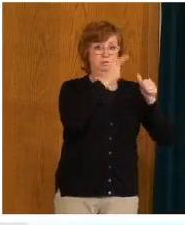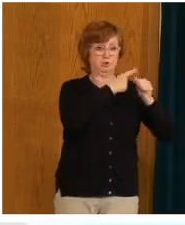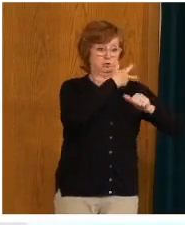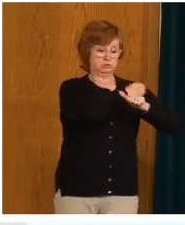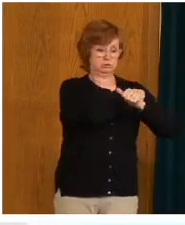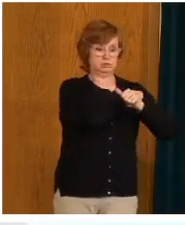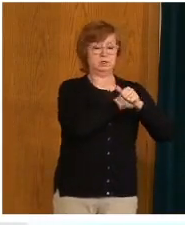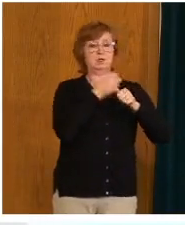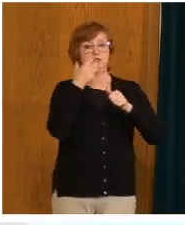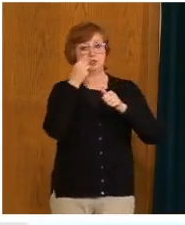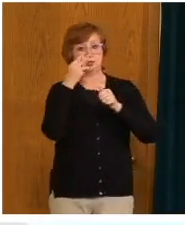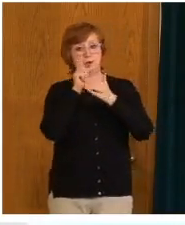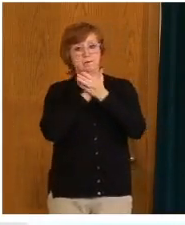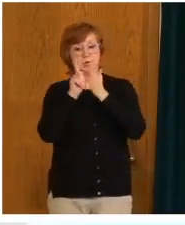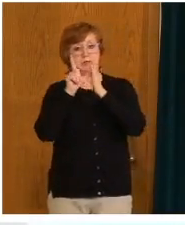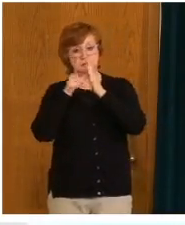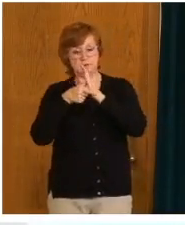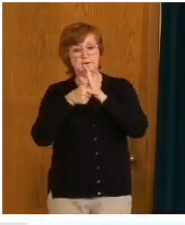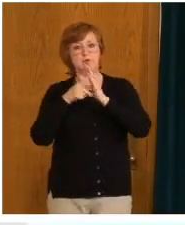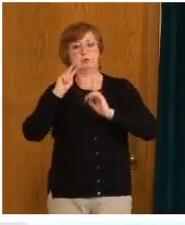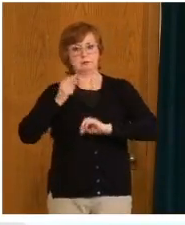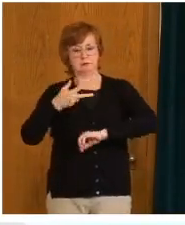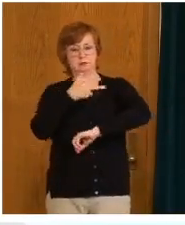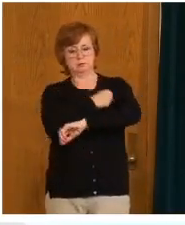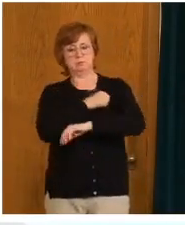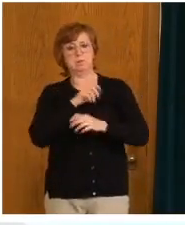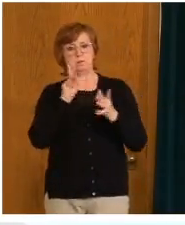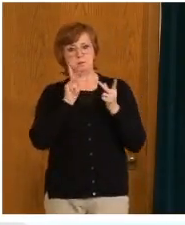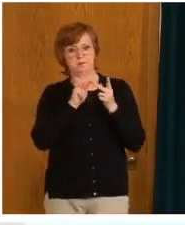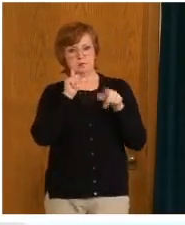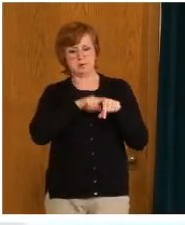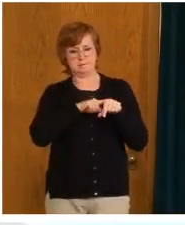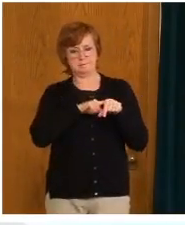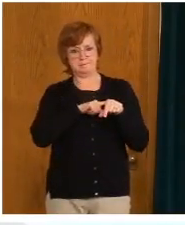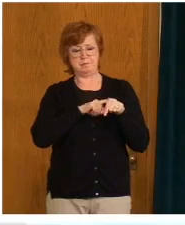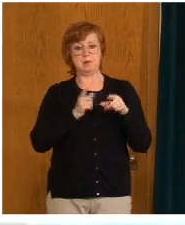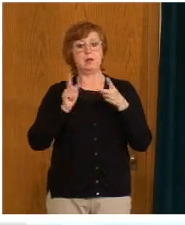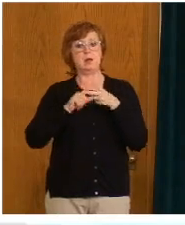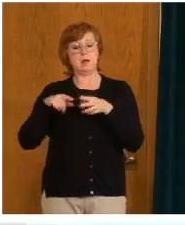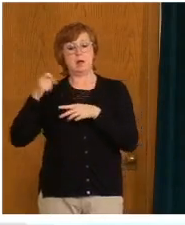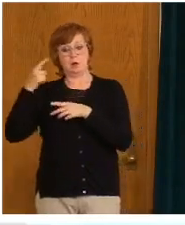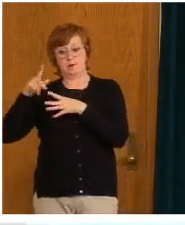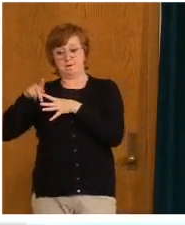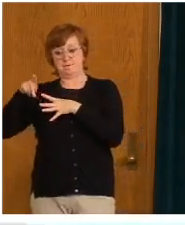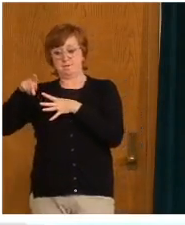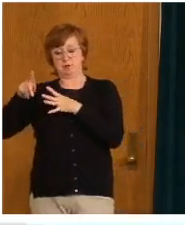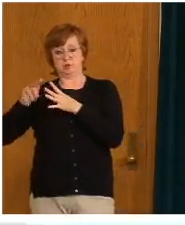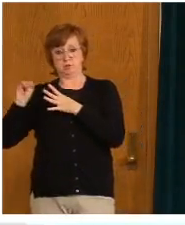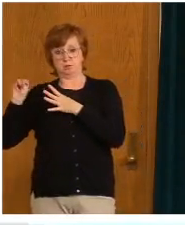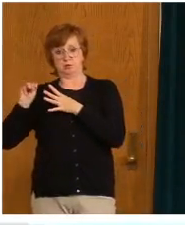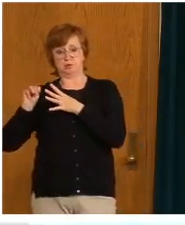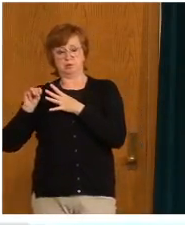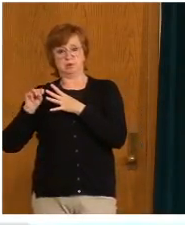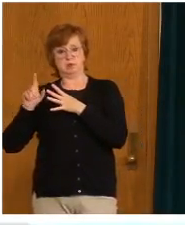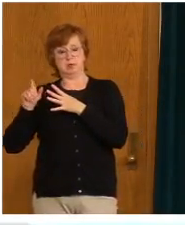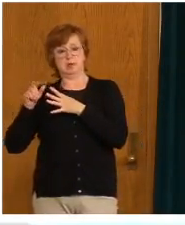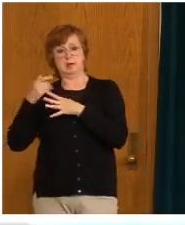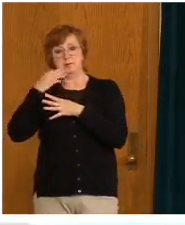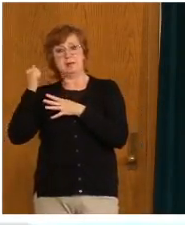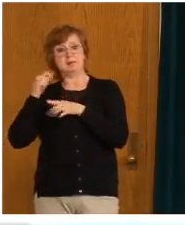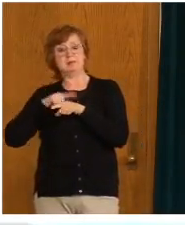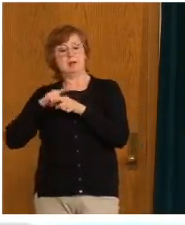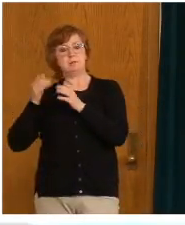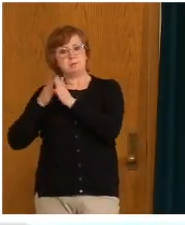and Moderna, we could give it any time up to 16 weeks. No one has to wait 16 weeks. People are getting